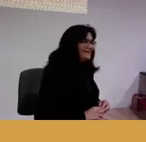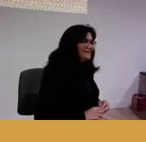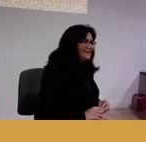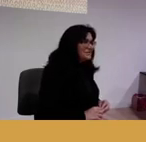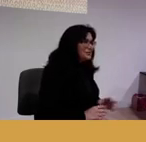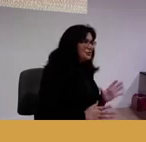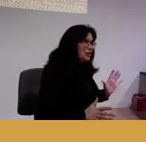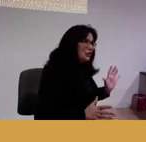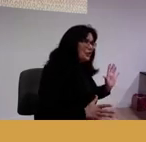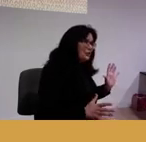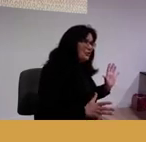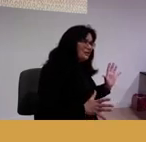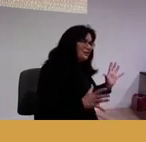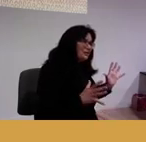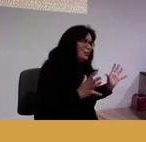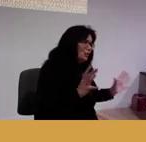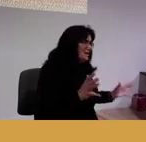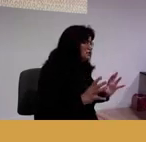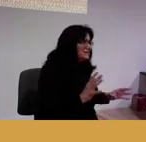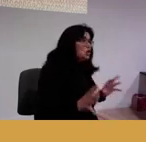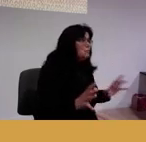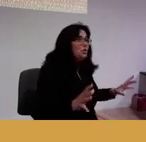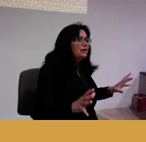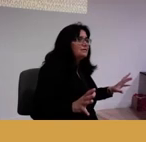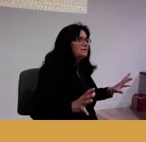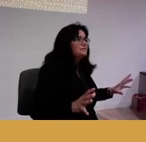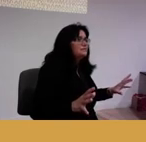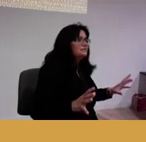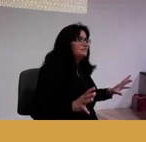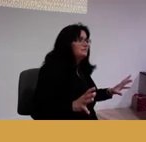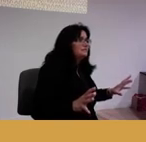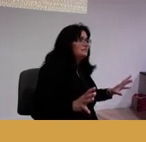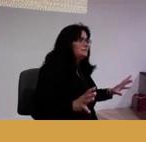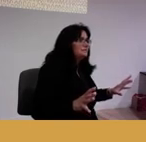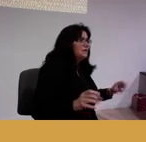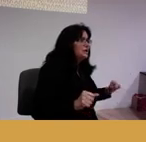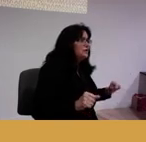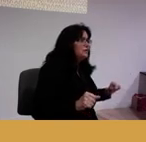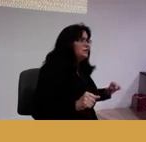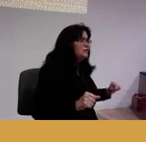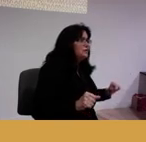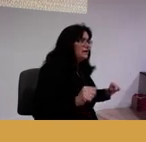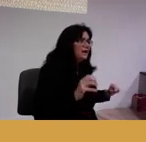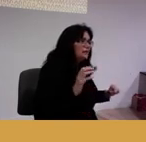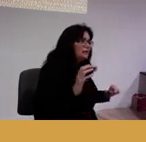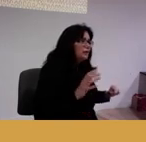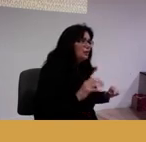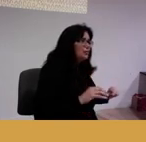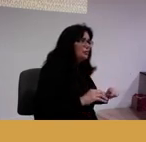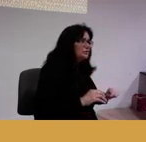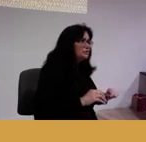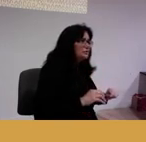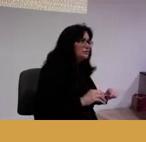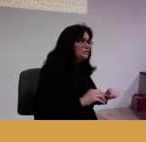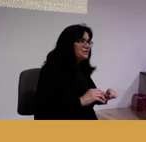Okay. So we actually don't mind if we have